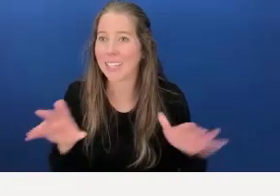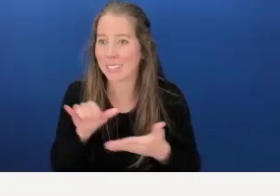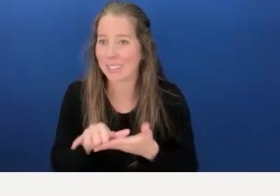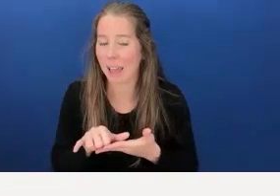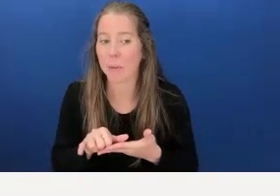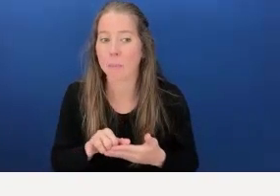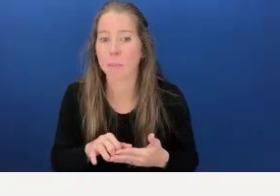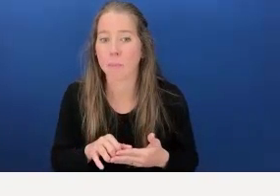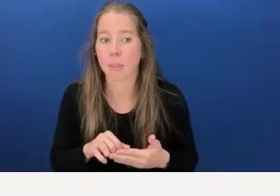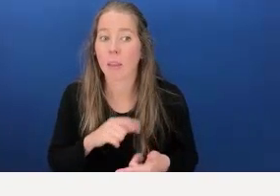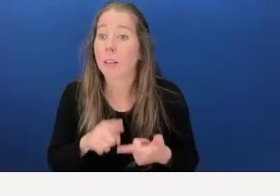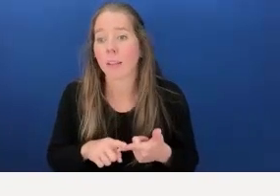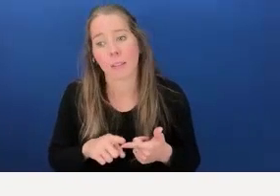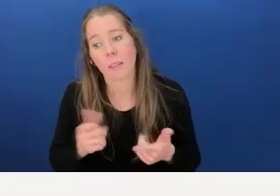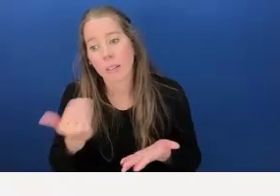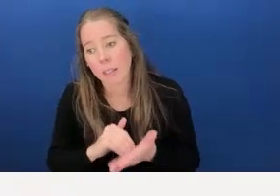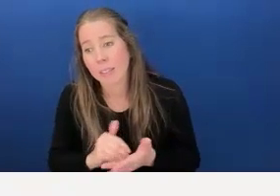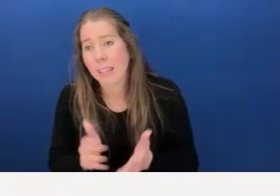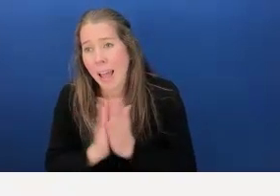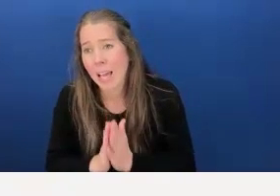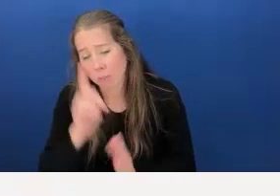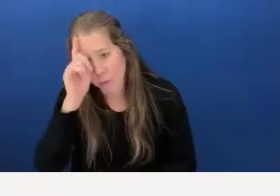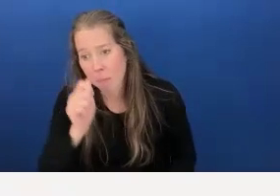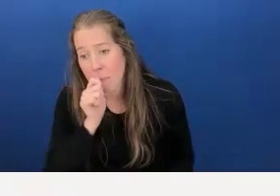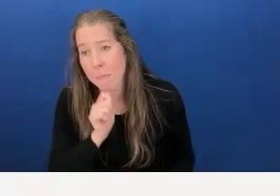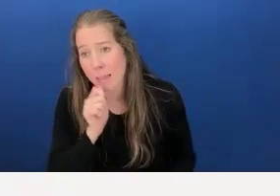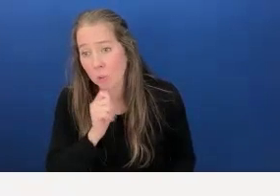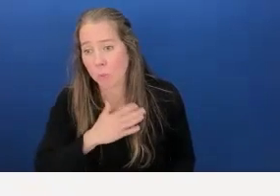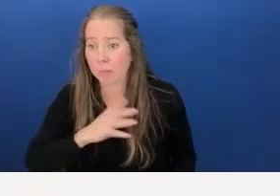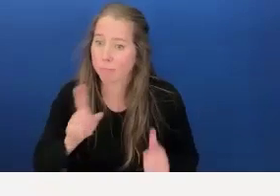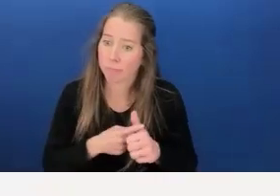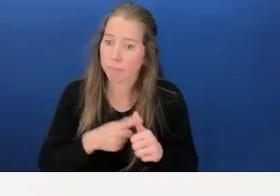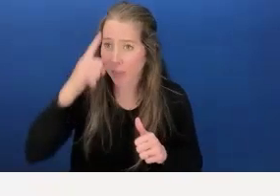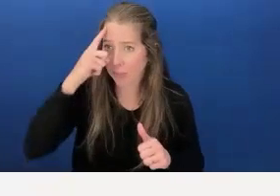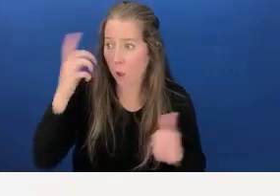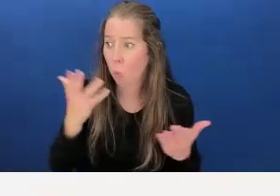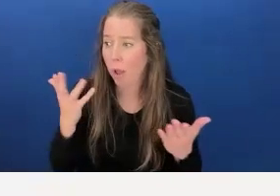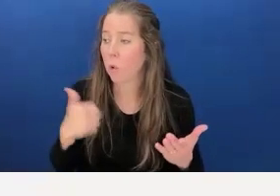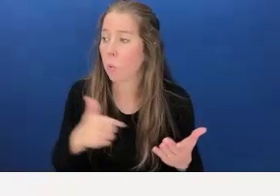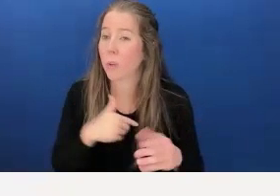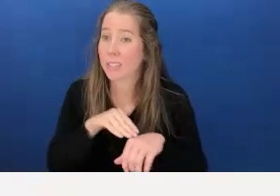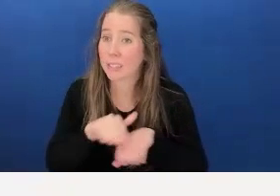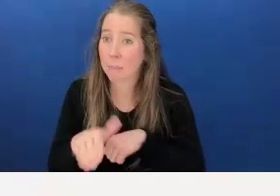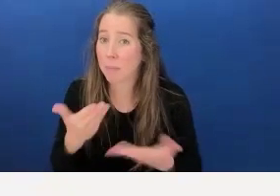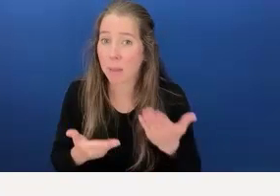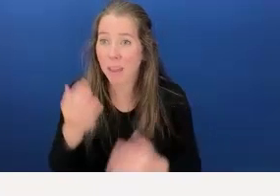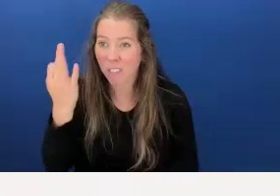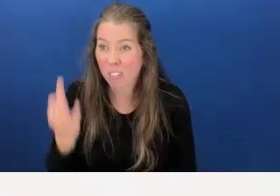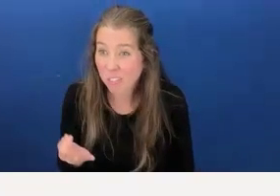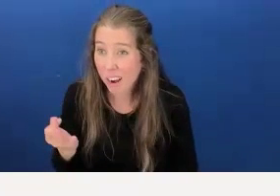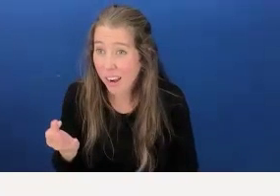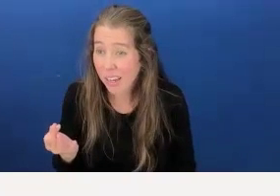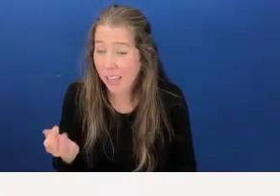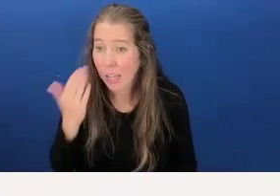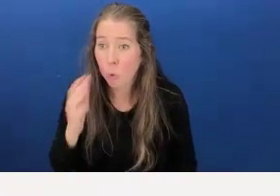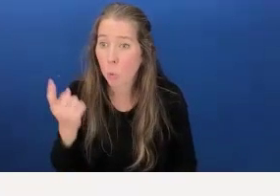again, this is where I ask for patience. My initial thought is that we submit them every Friday or something,